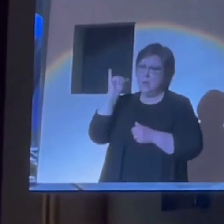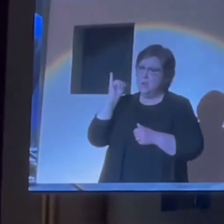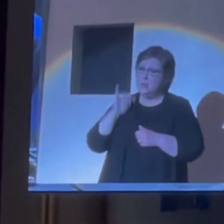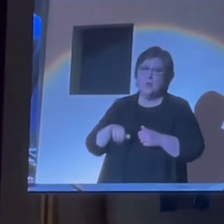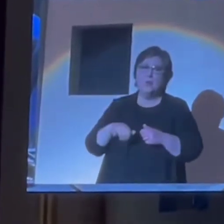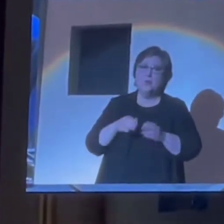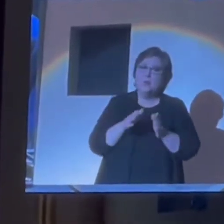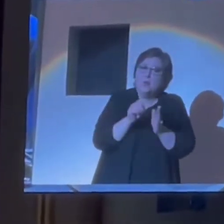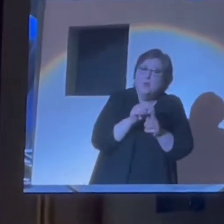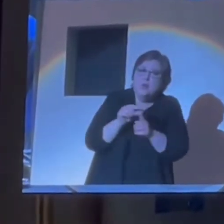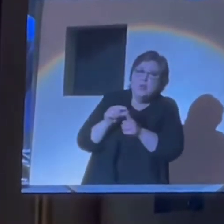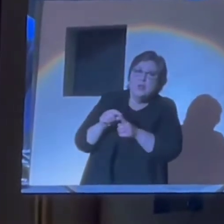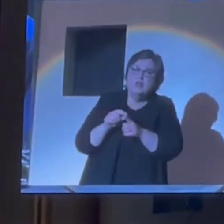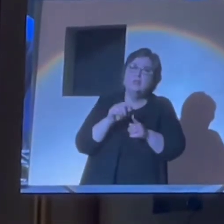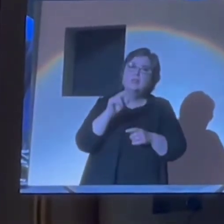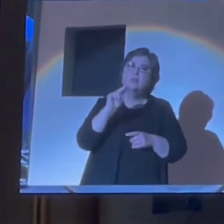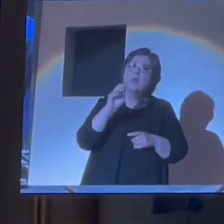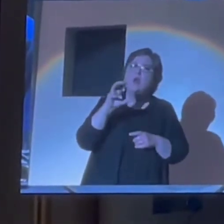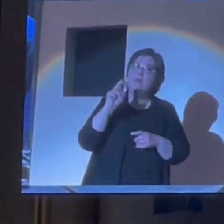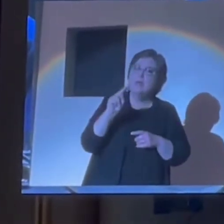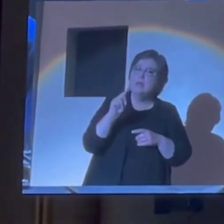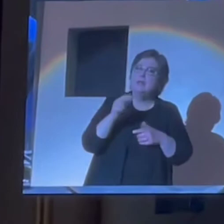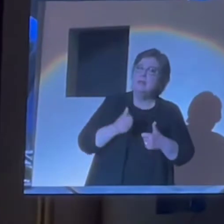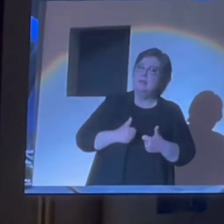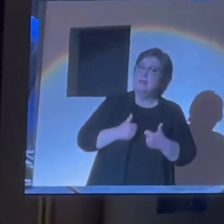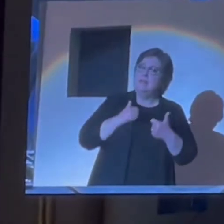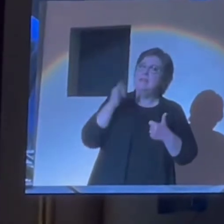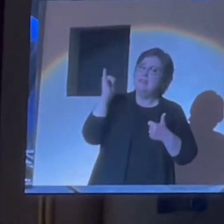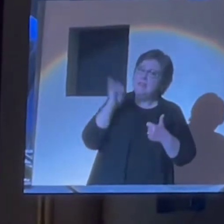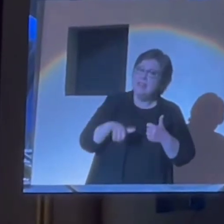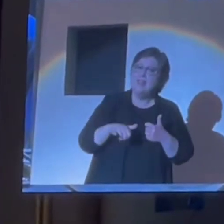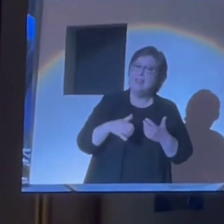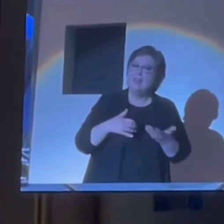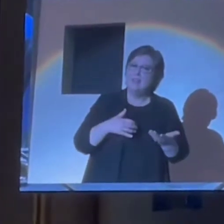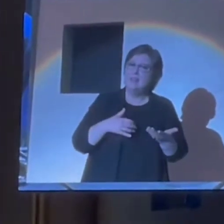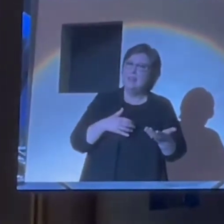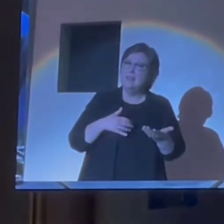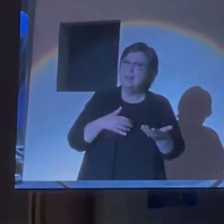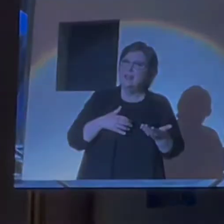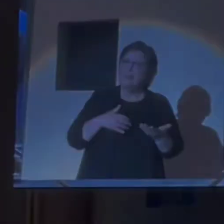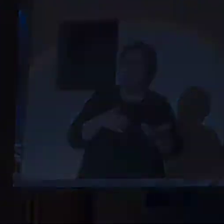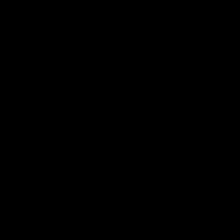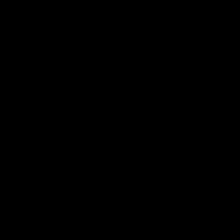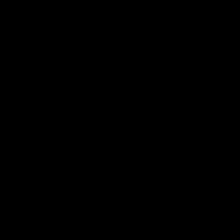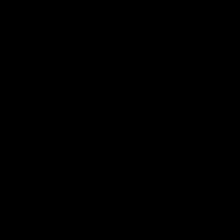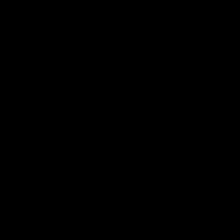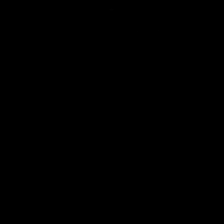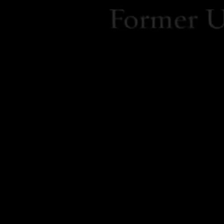how Norman lived his life, and what a life that was.